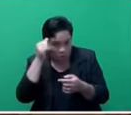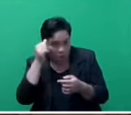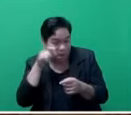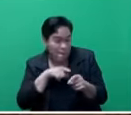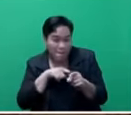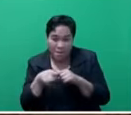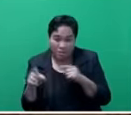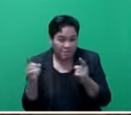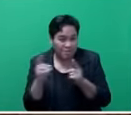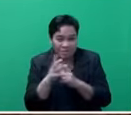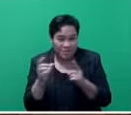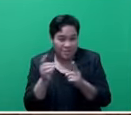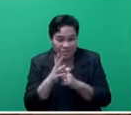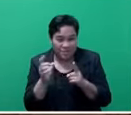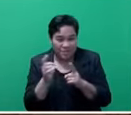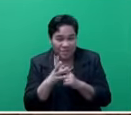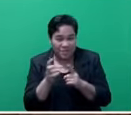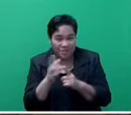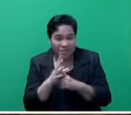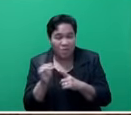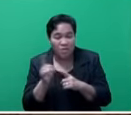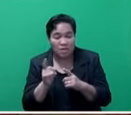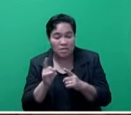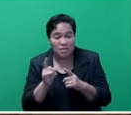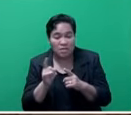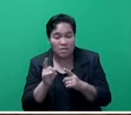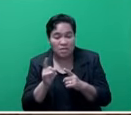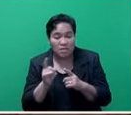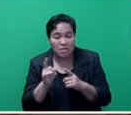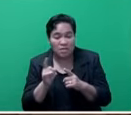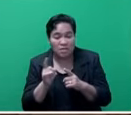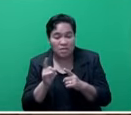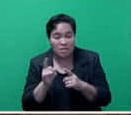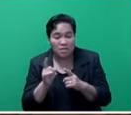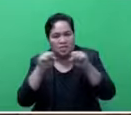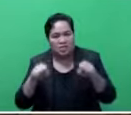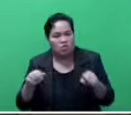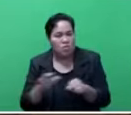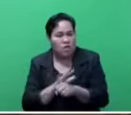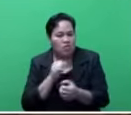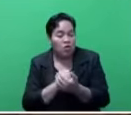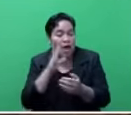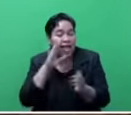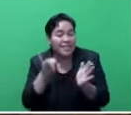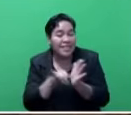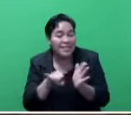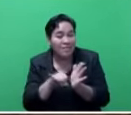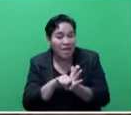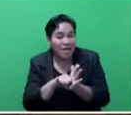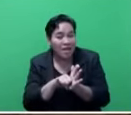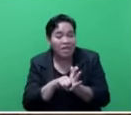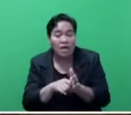critical resource in an organization, human resource, we have to have a system that makes sure you identify